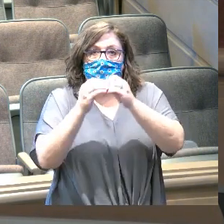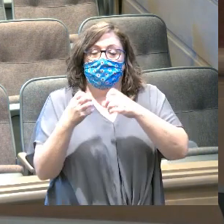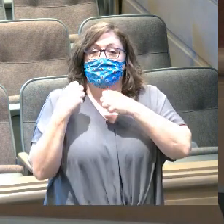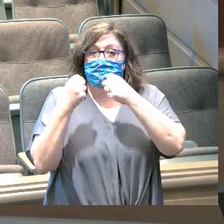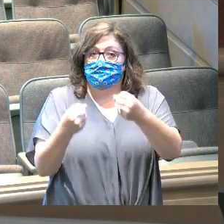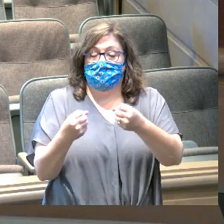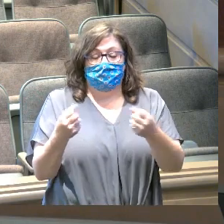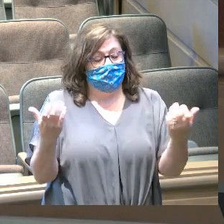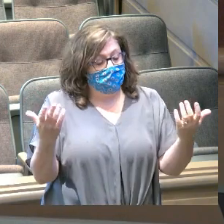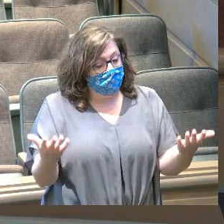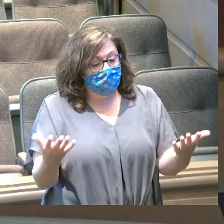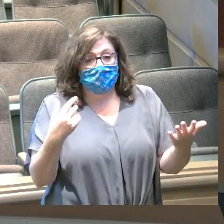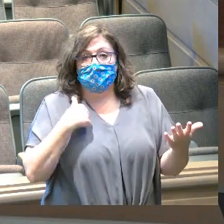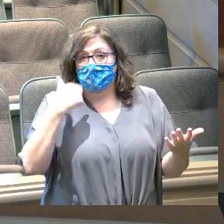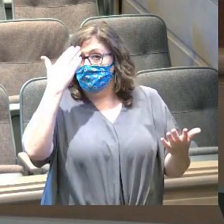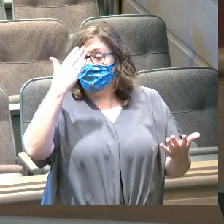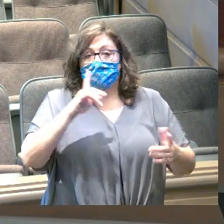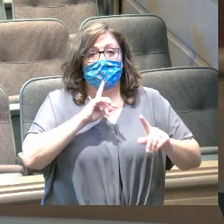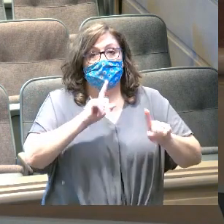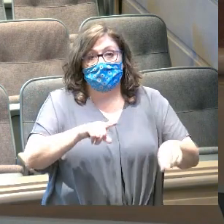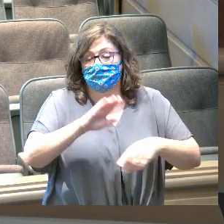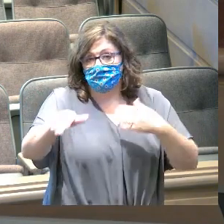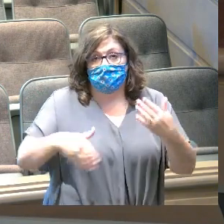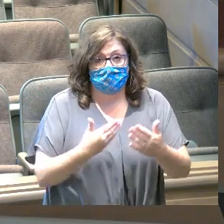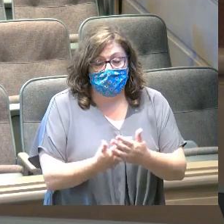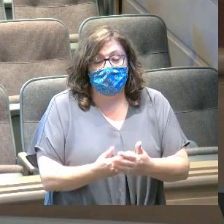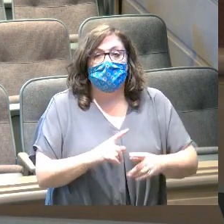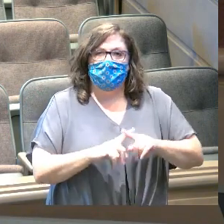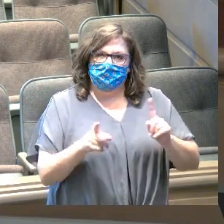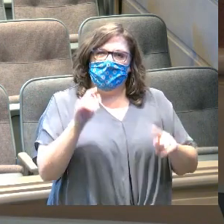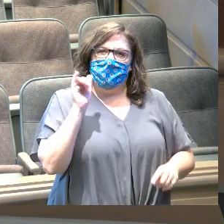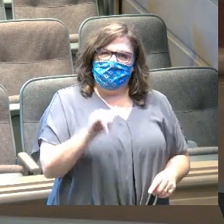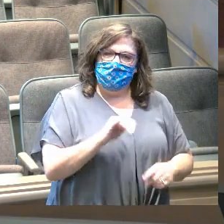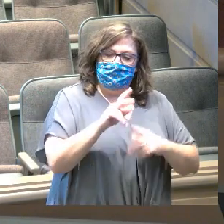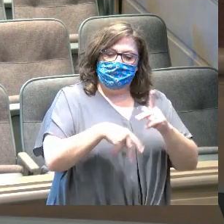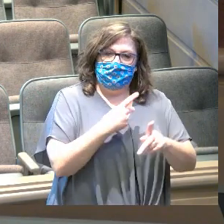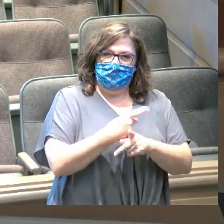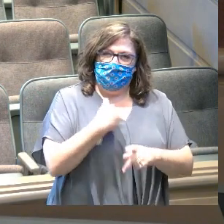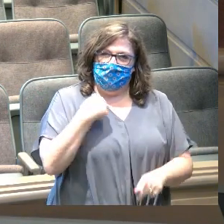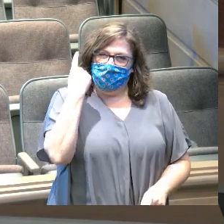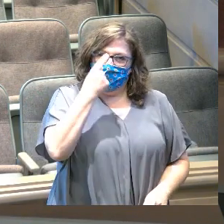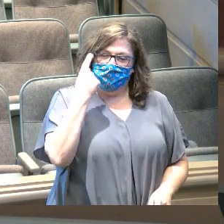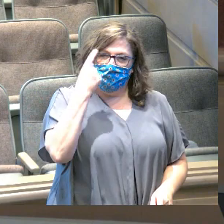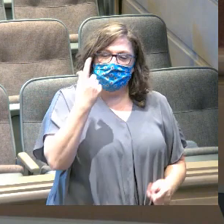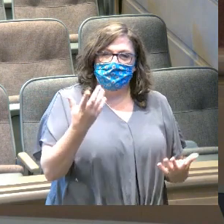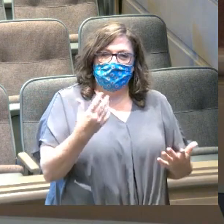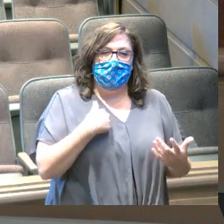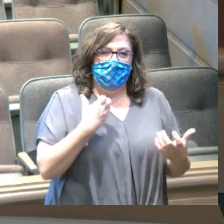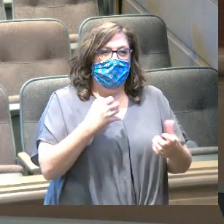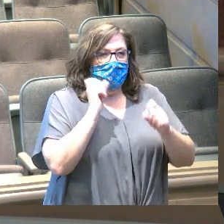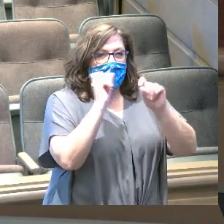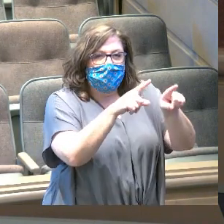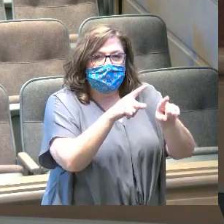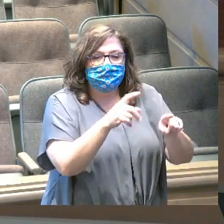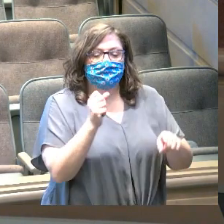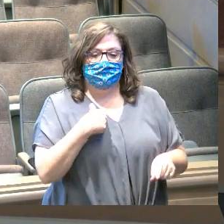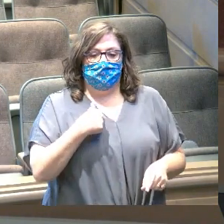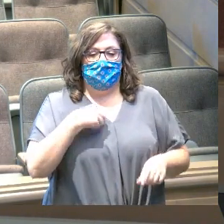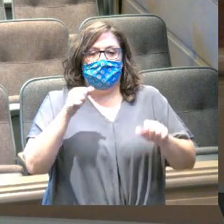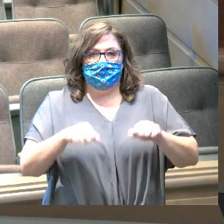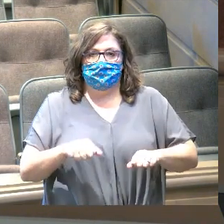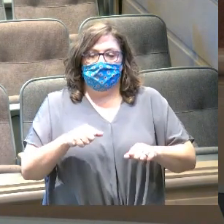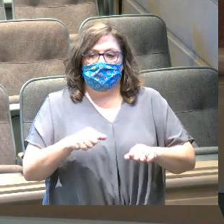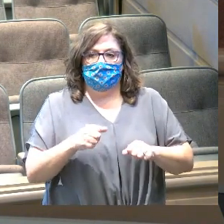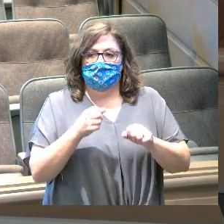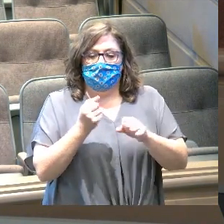answers to all of these questions, but these are the types of questions that I'm asking at my level so that I can make decisions that are